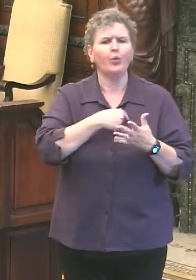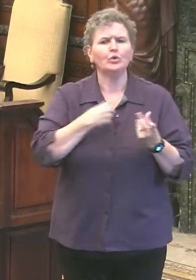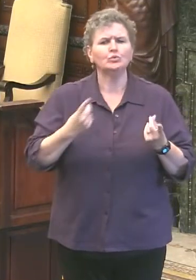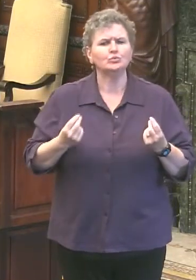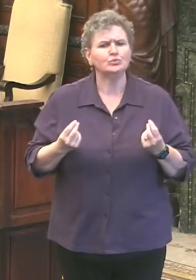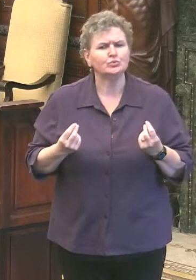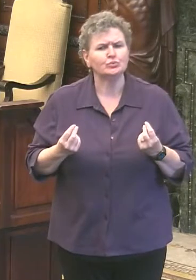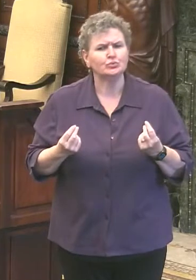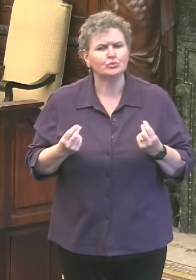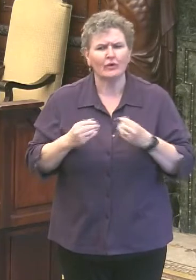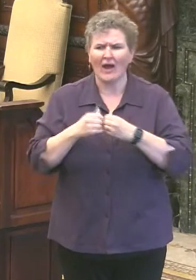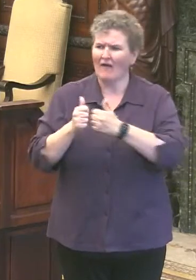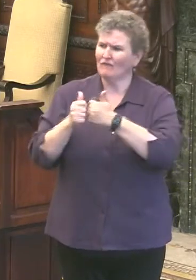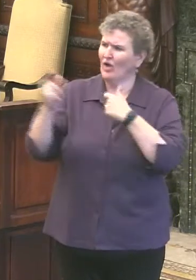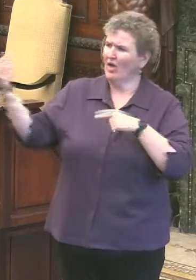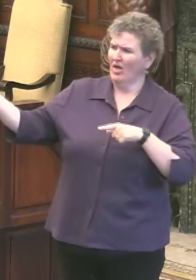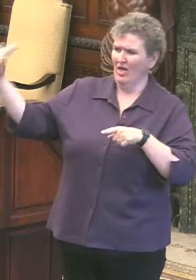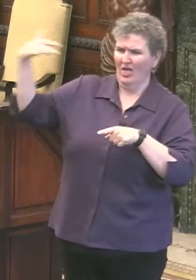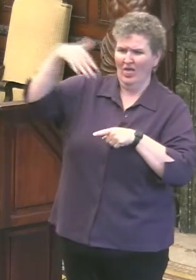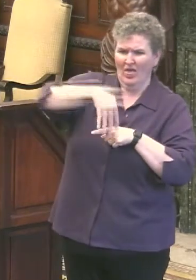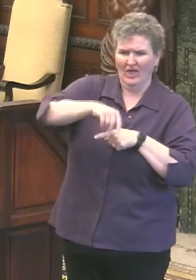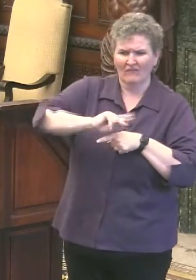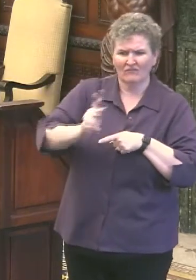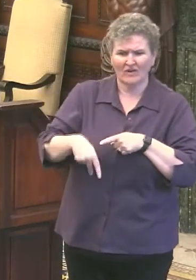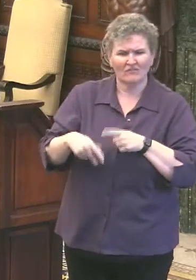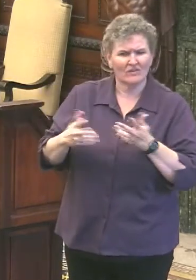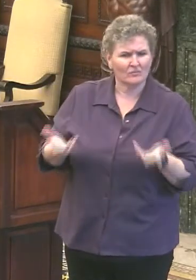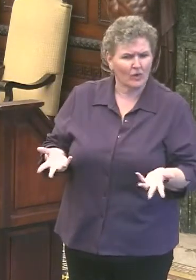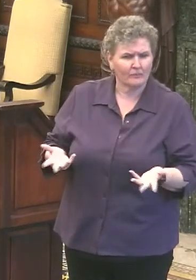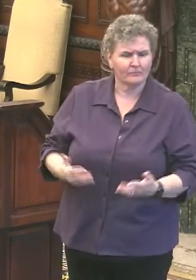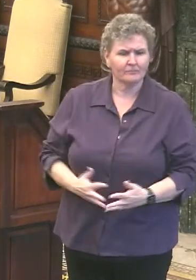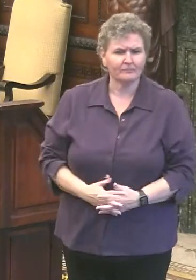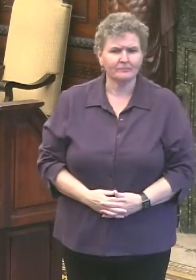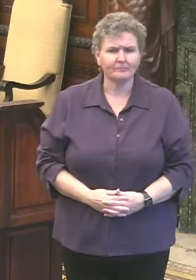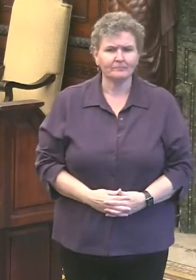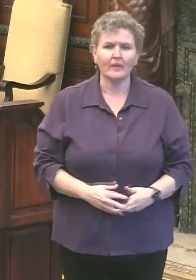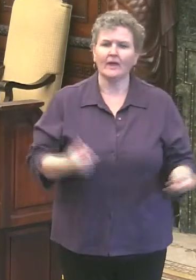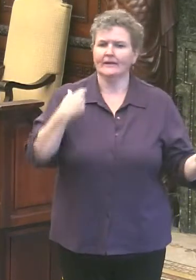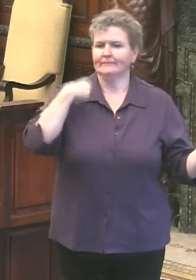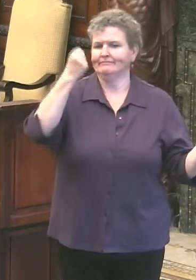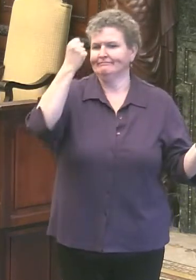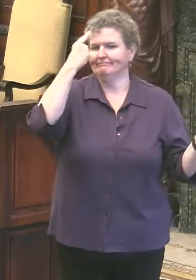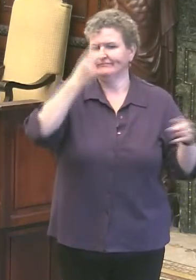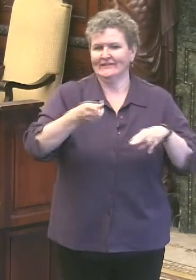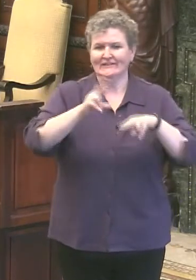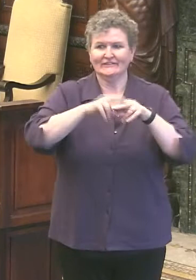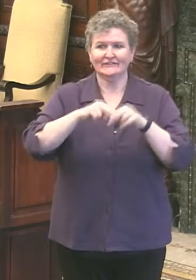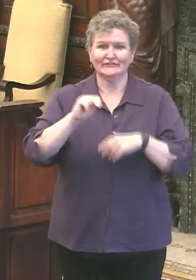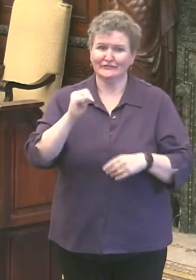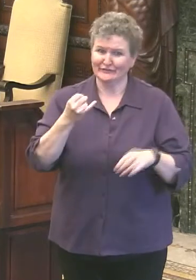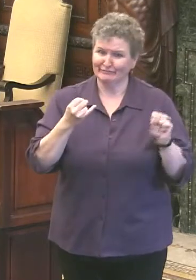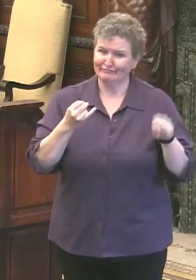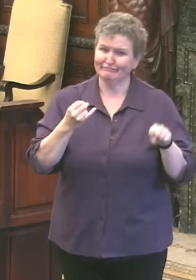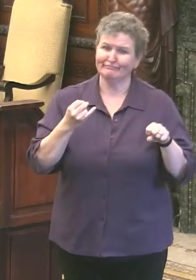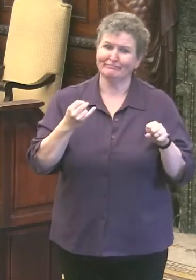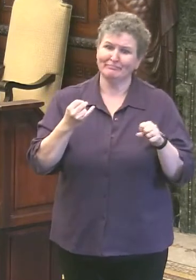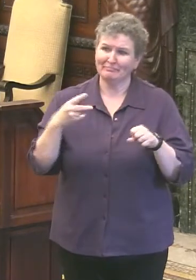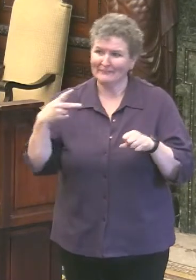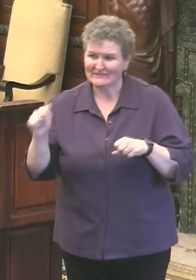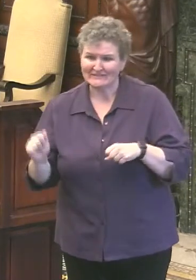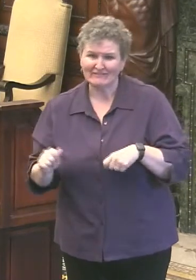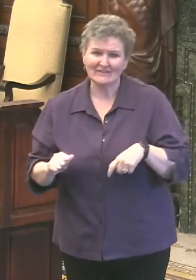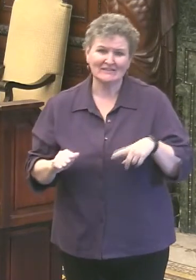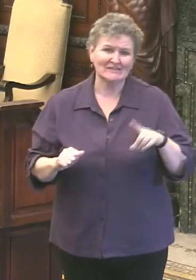city? And so there are increases not only in New Jersey, but in the rest of Pennsylvania and in Delaware. So all around us, we are